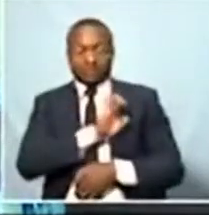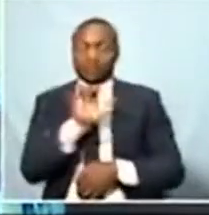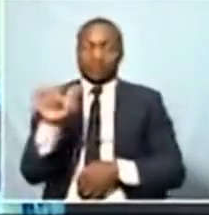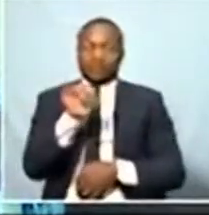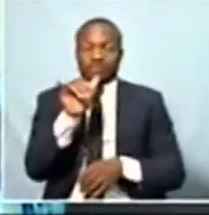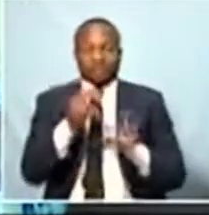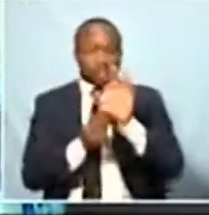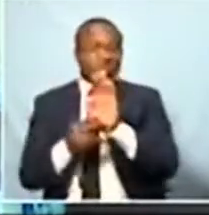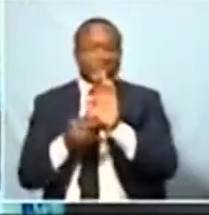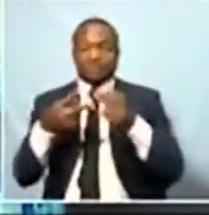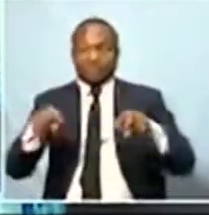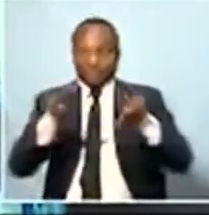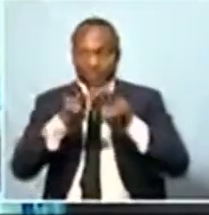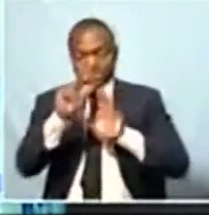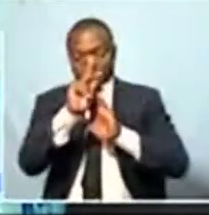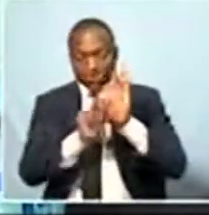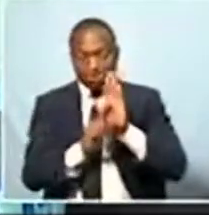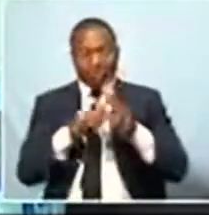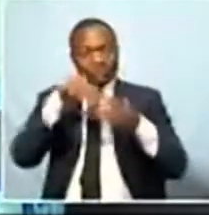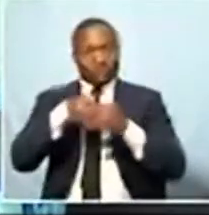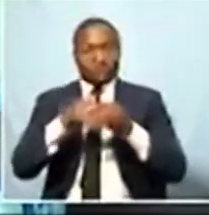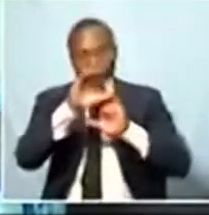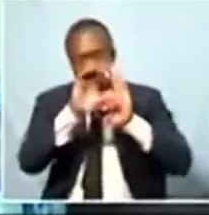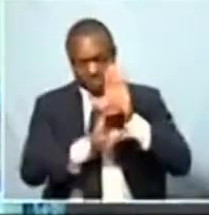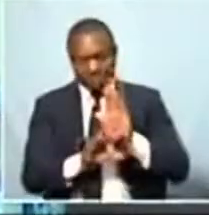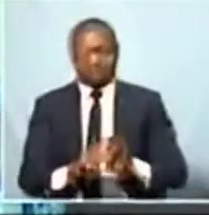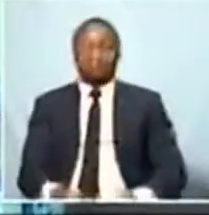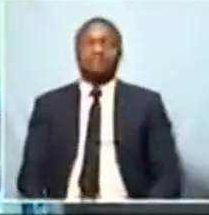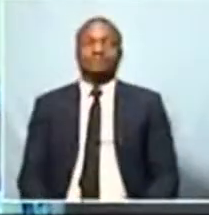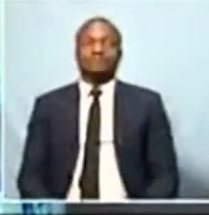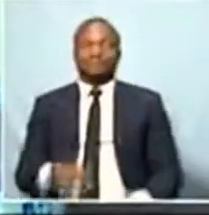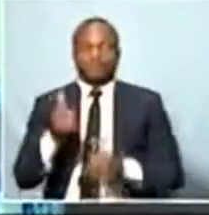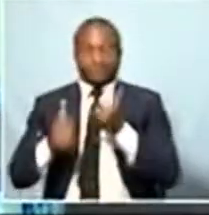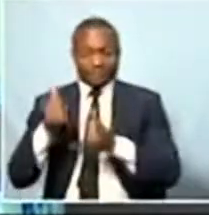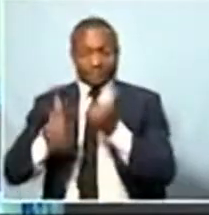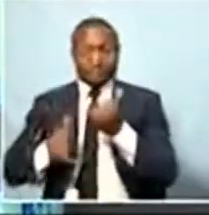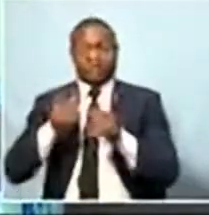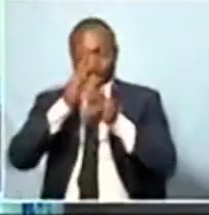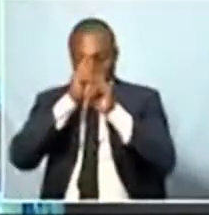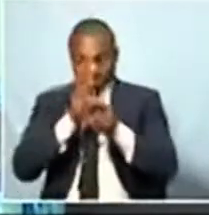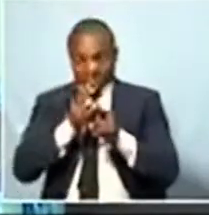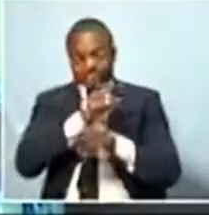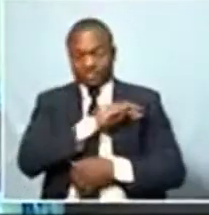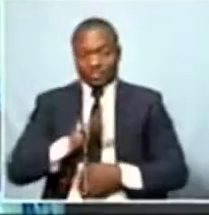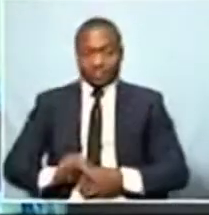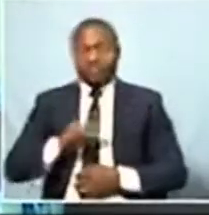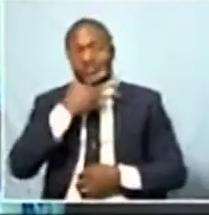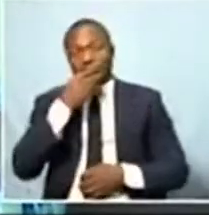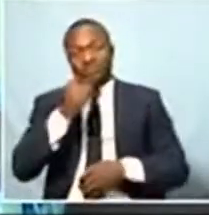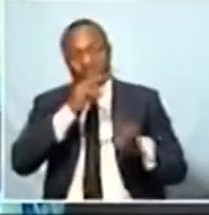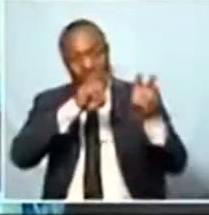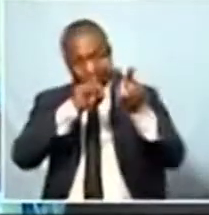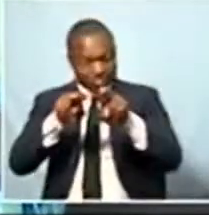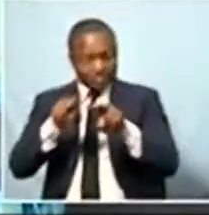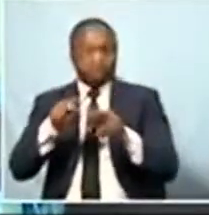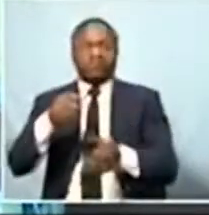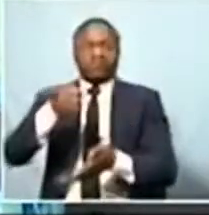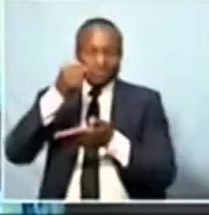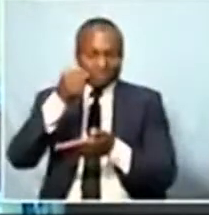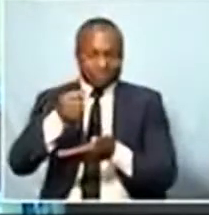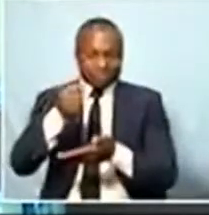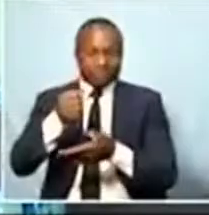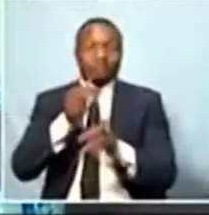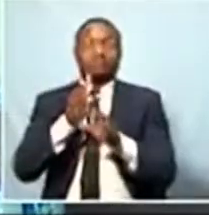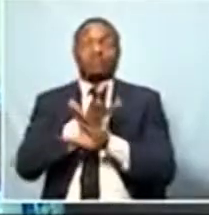reflect the values and principles provided for in the Constitution. In conclusion, honorable members, the Commission has observed that although the budget estimates